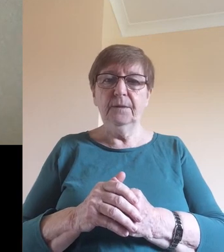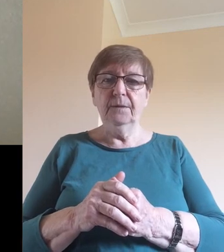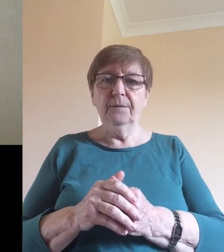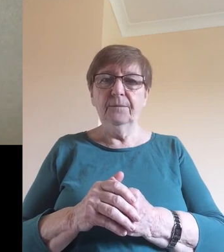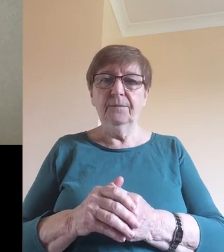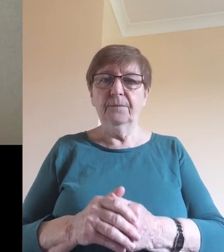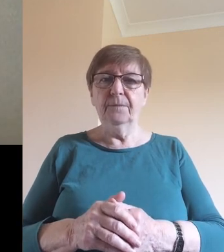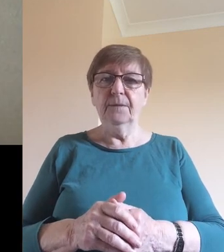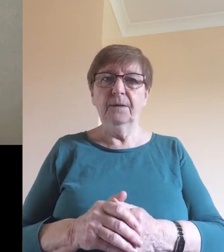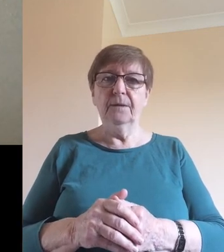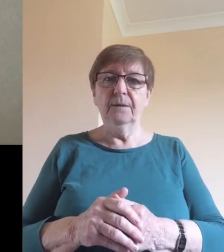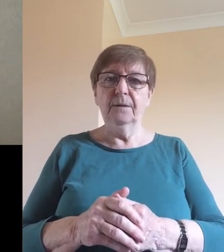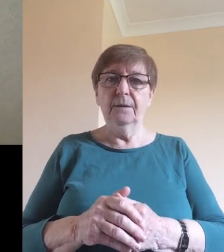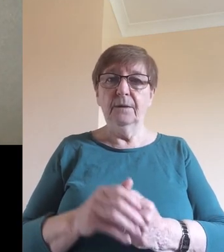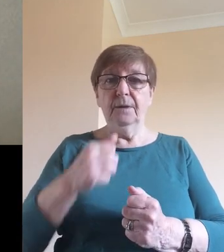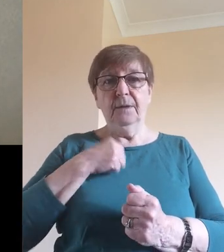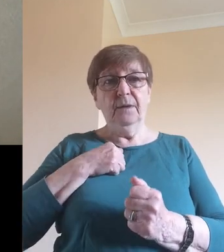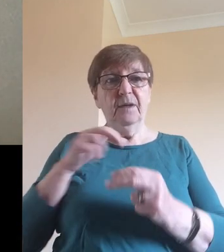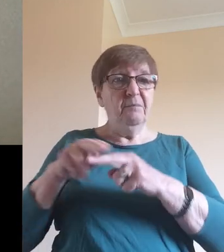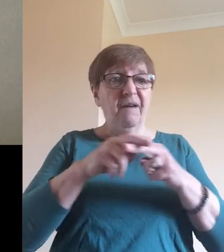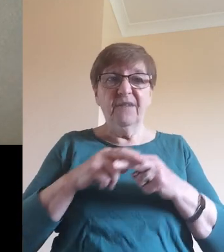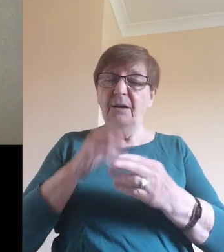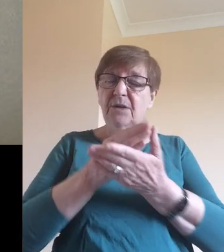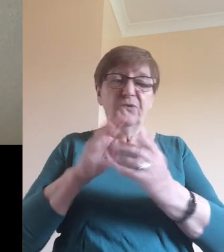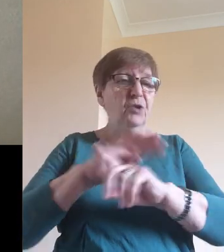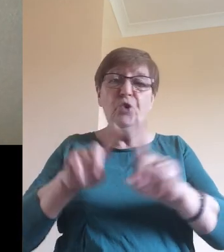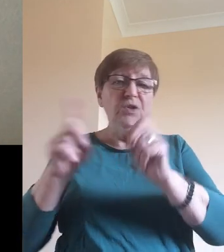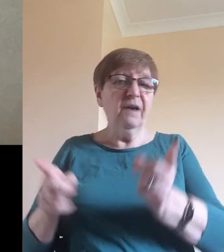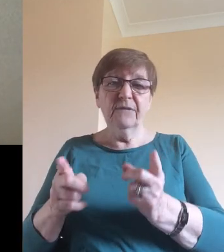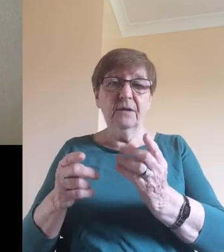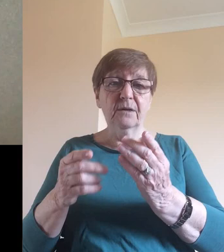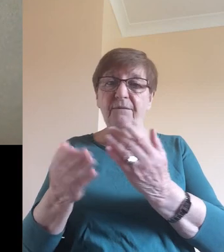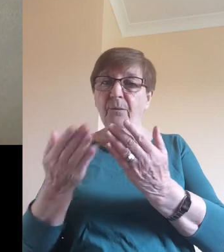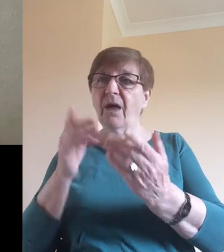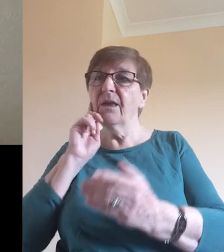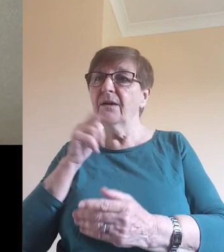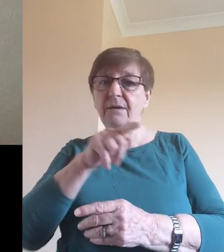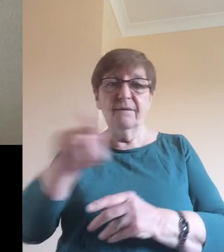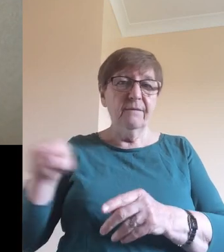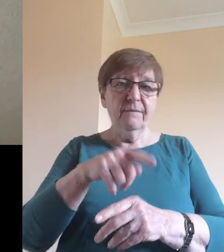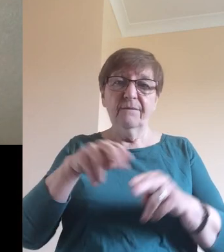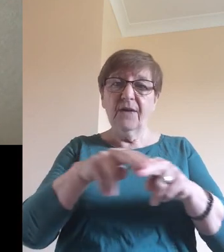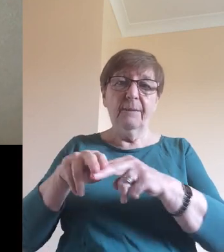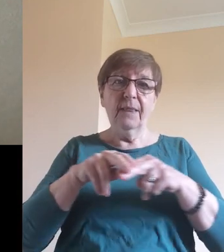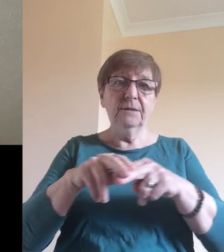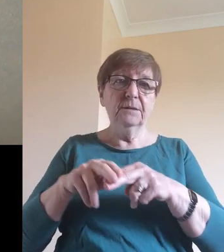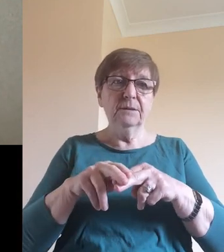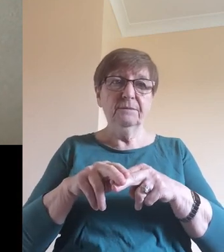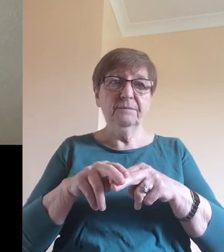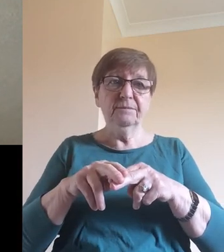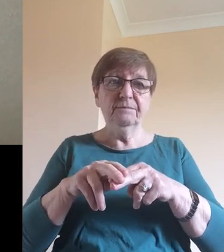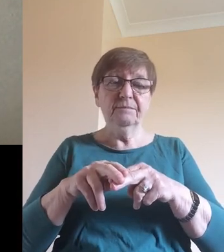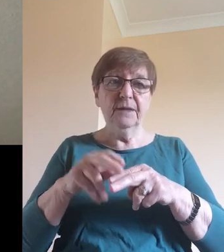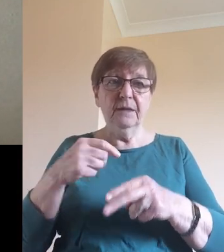I guess my family's not much different from many other families around. And I guess that